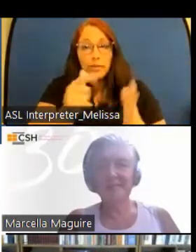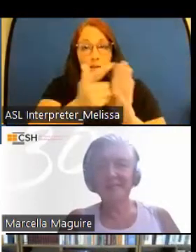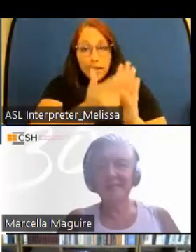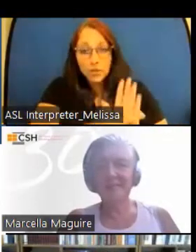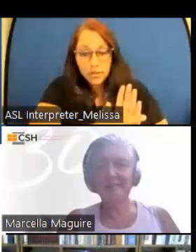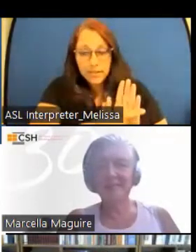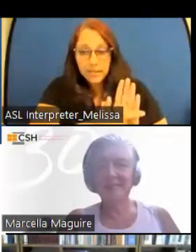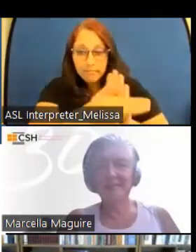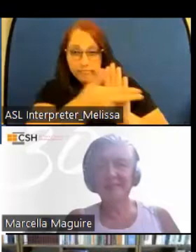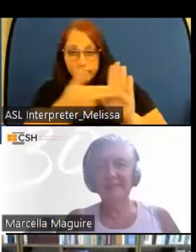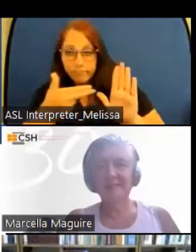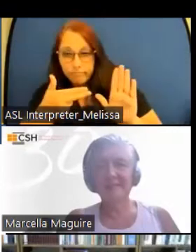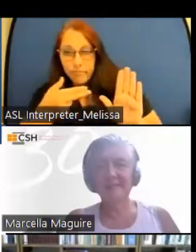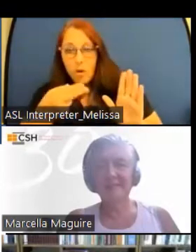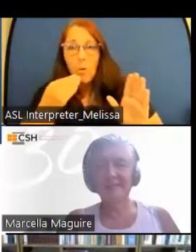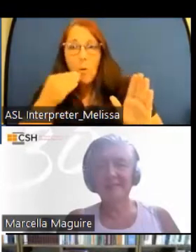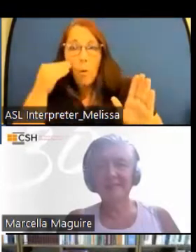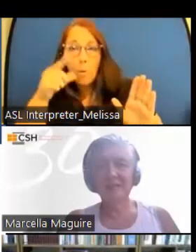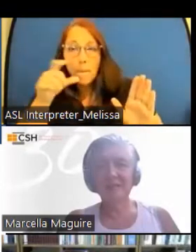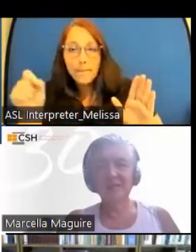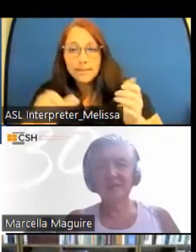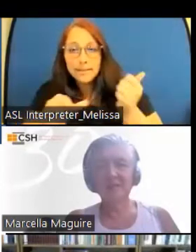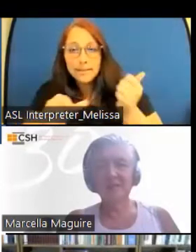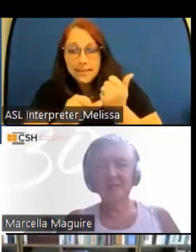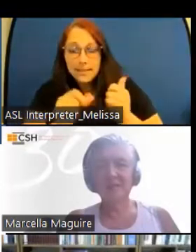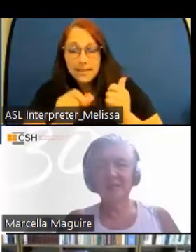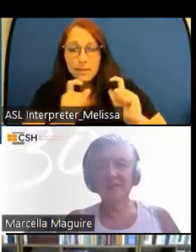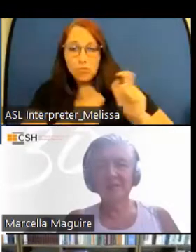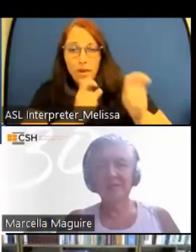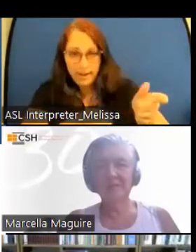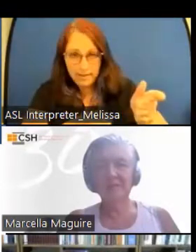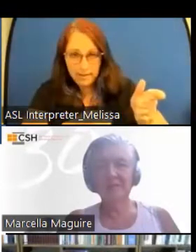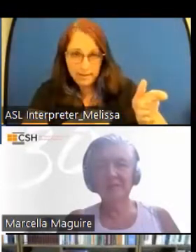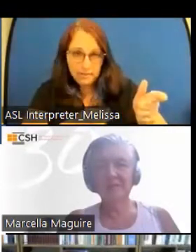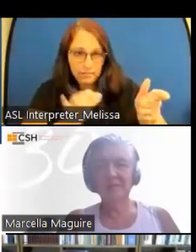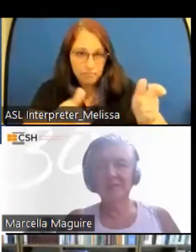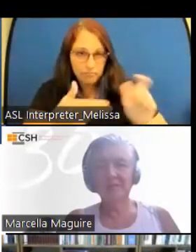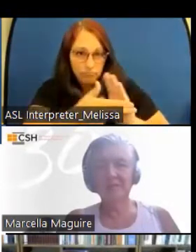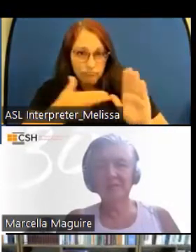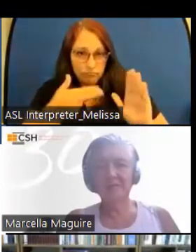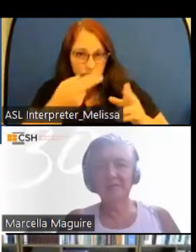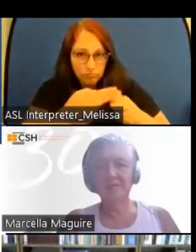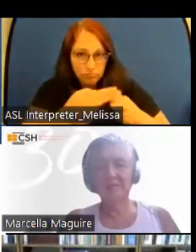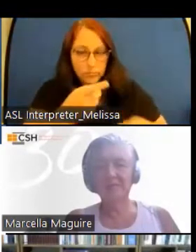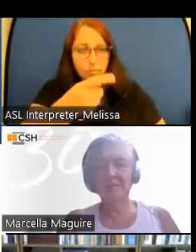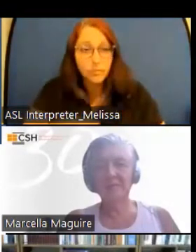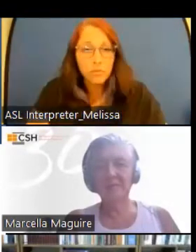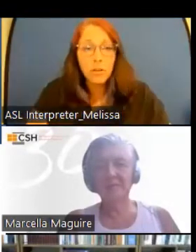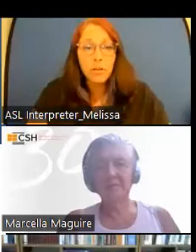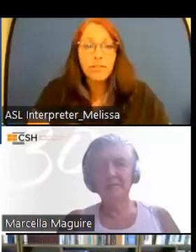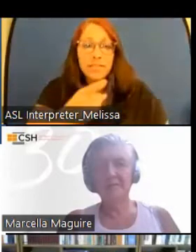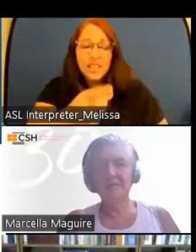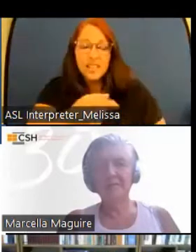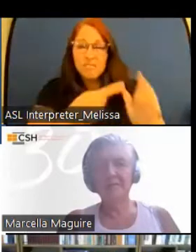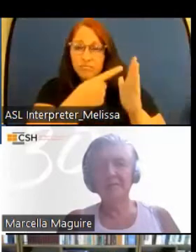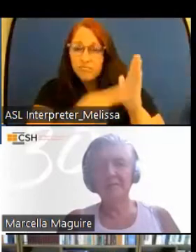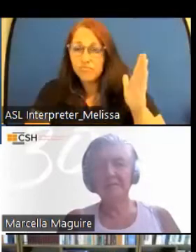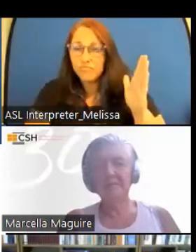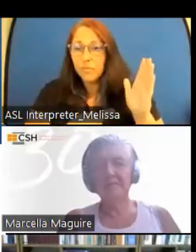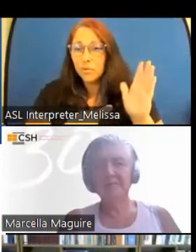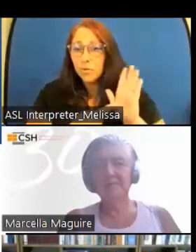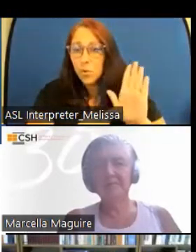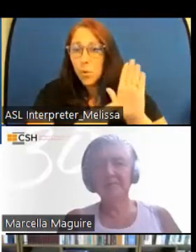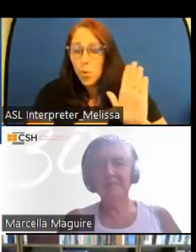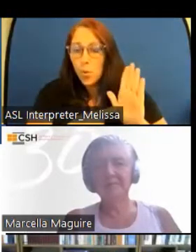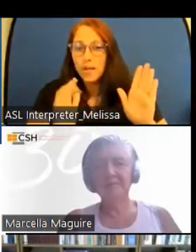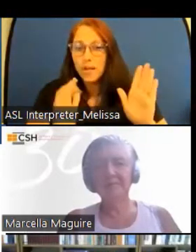Homeless Assistance Grants. And this is just a quick snapshot of our programs. The largest by